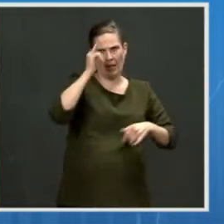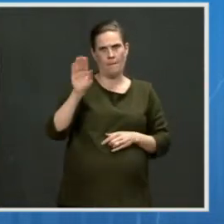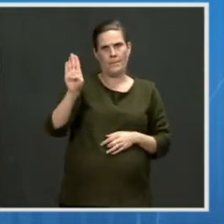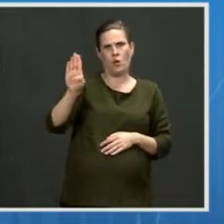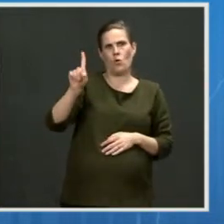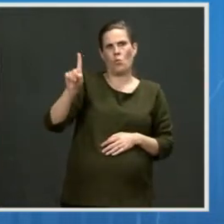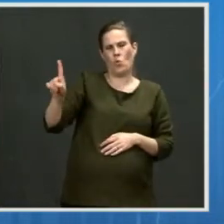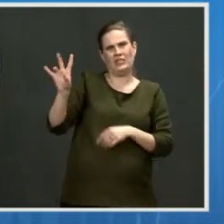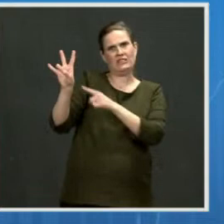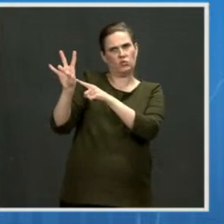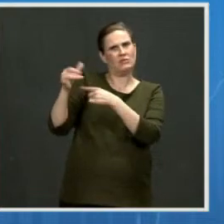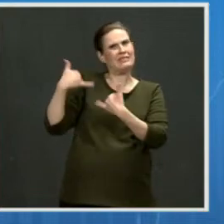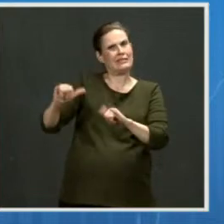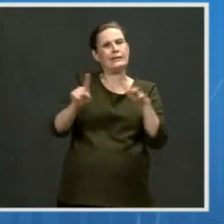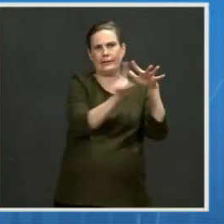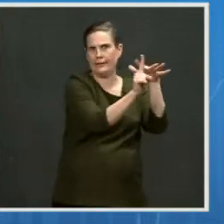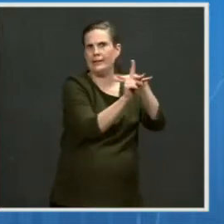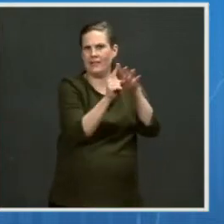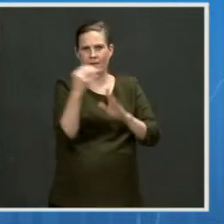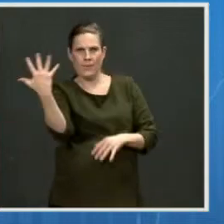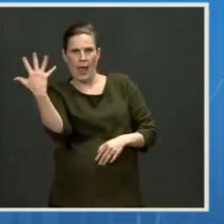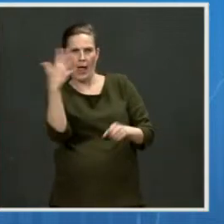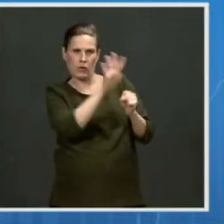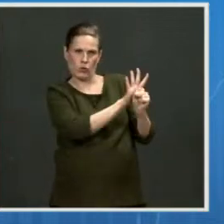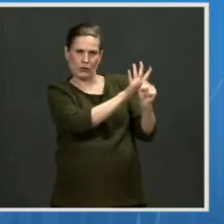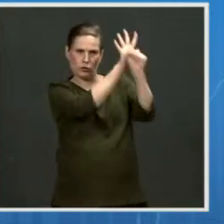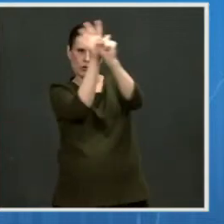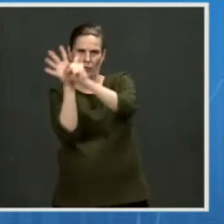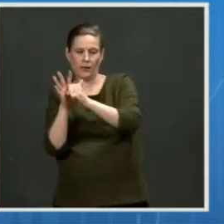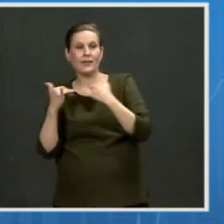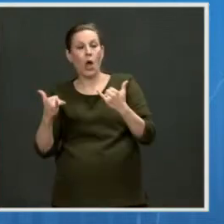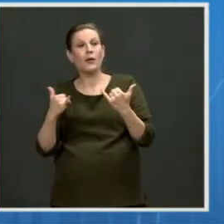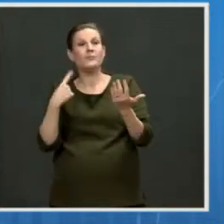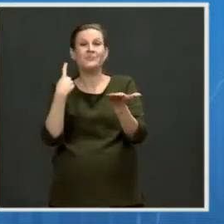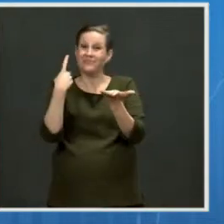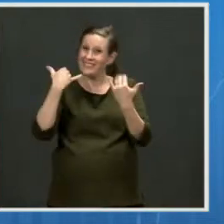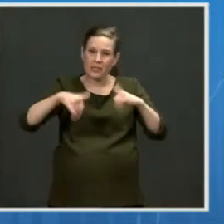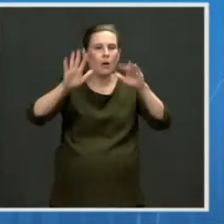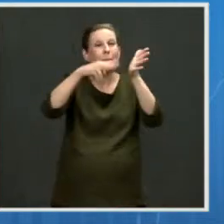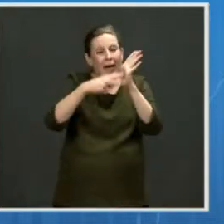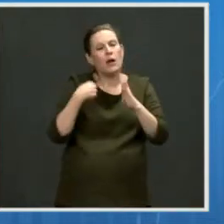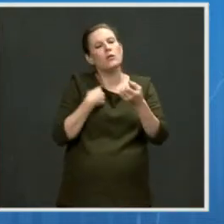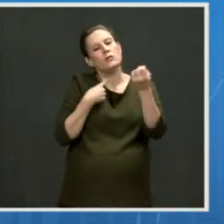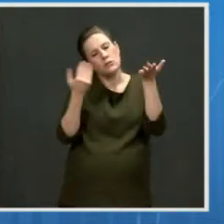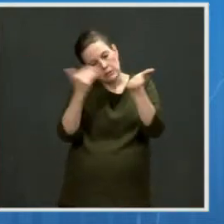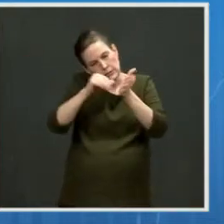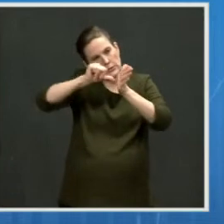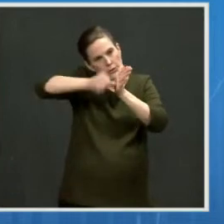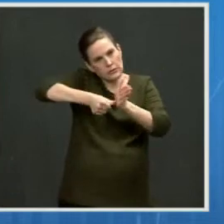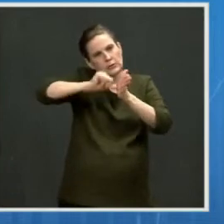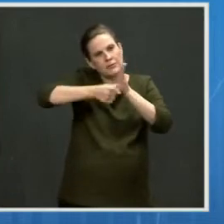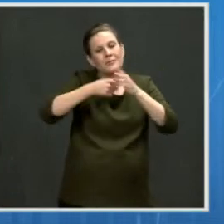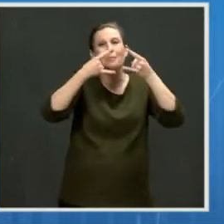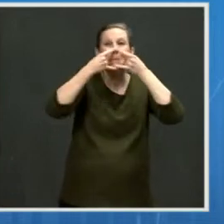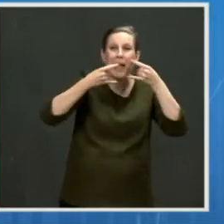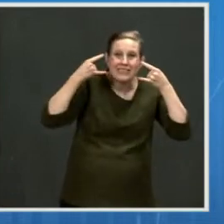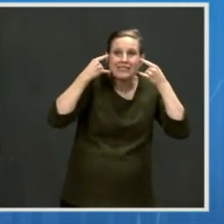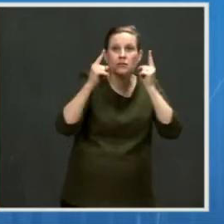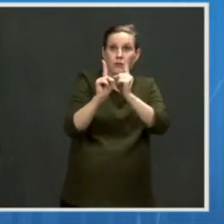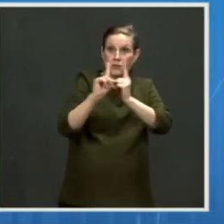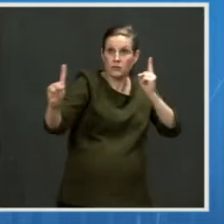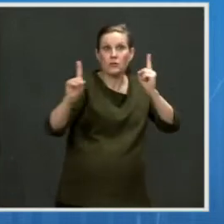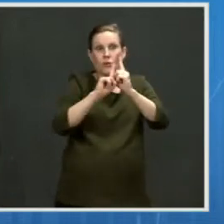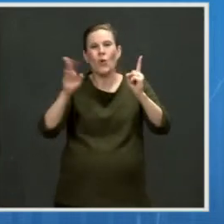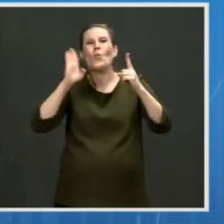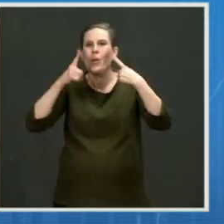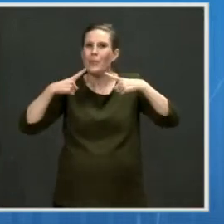that the current mitigation strategies of masking and distancing would work just as well against the wild type strain as they do the B117